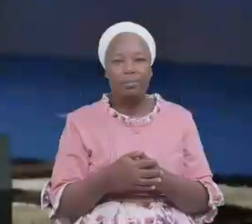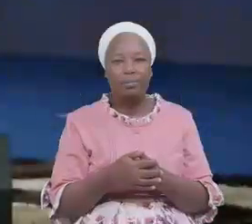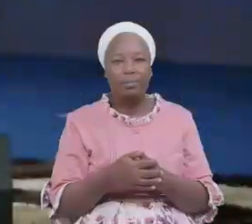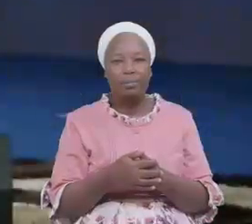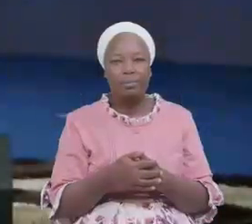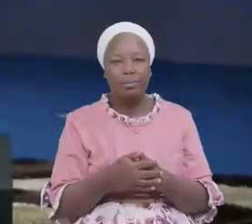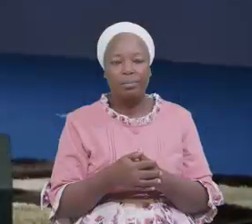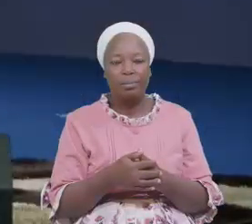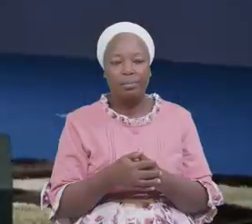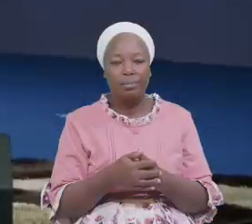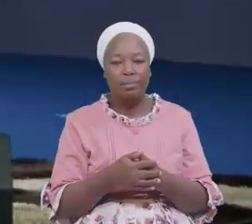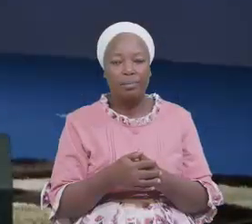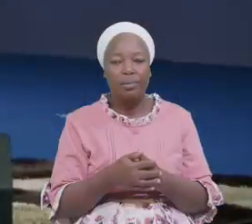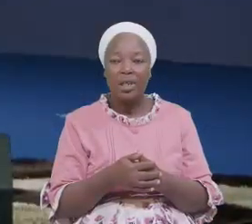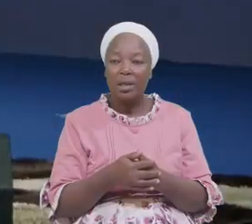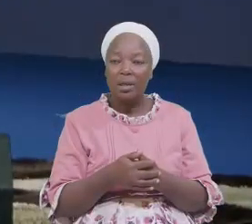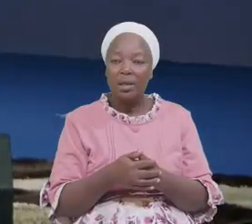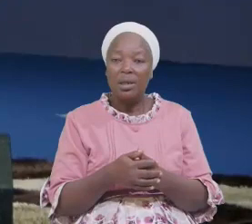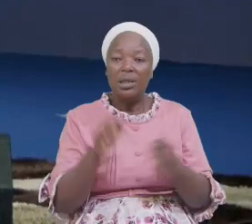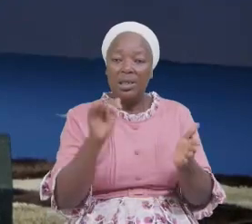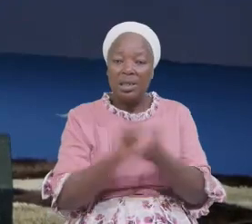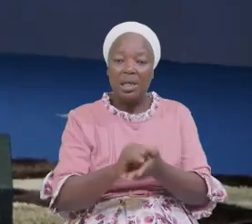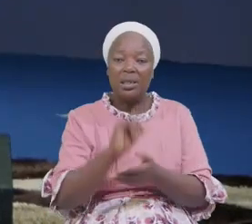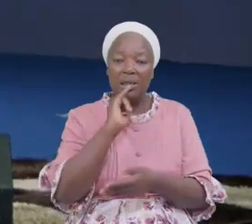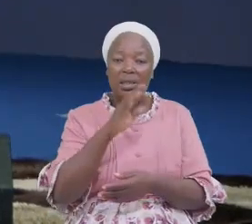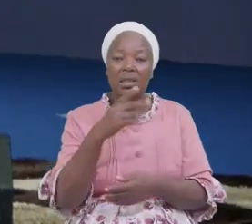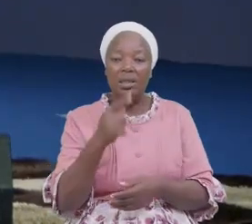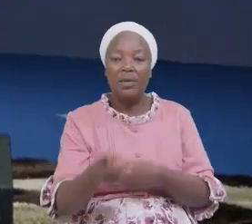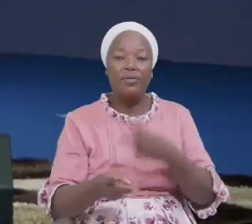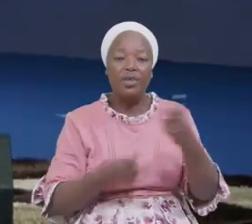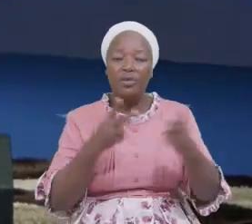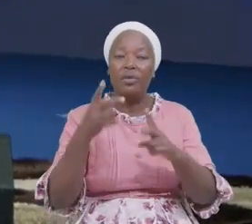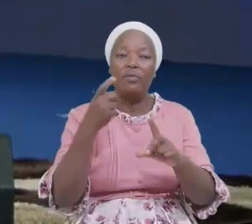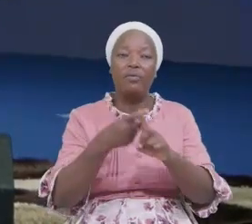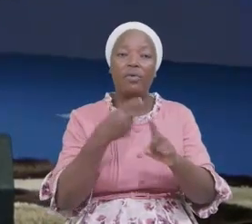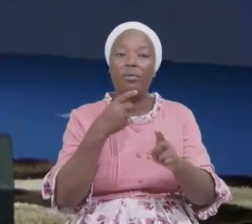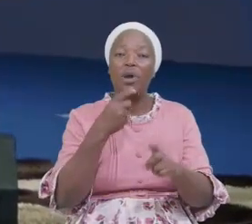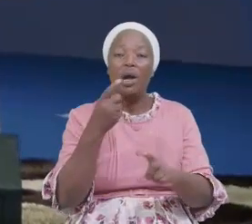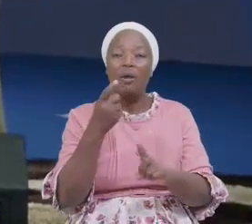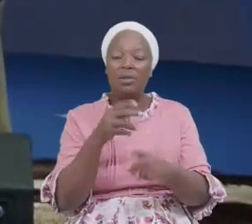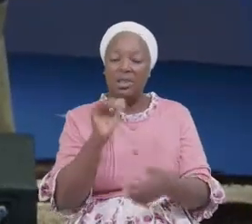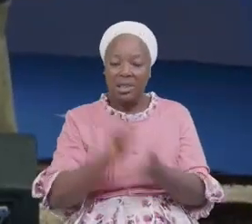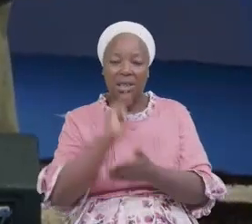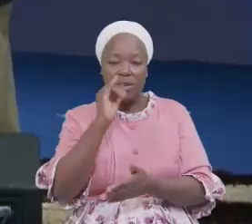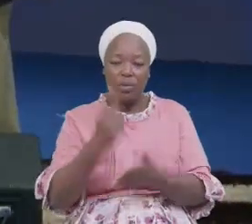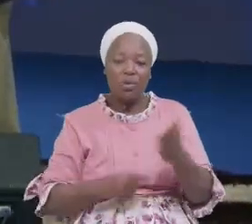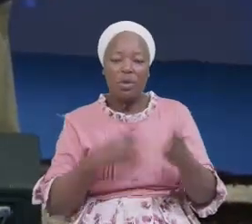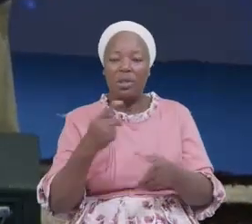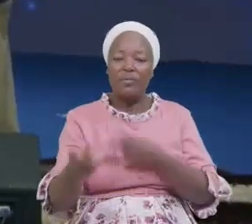That's what the visitation from heaven does in our lives.